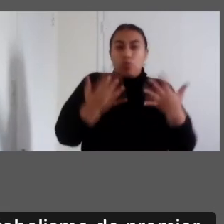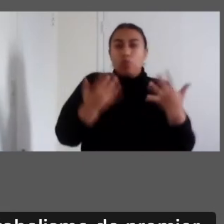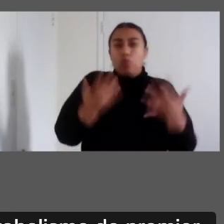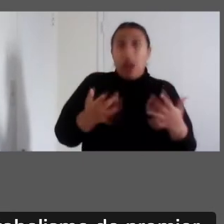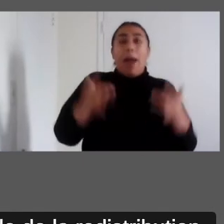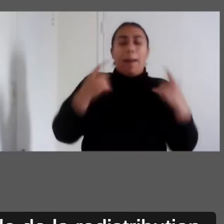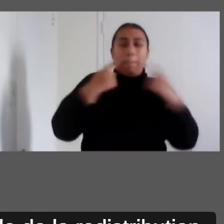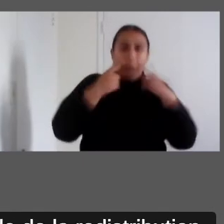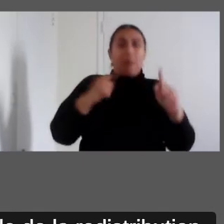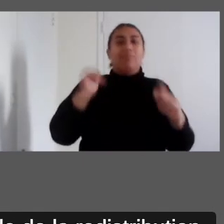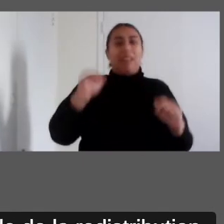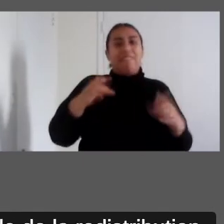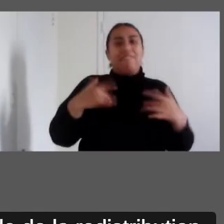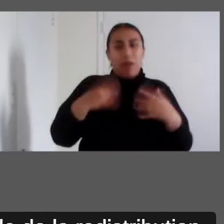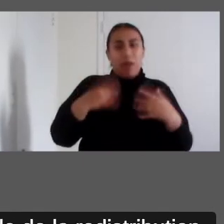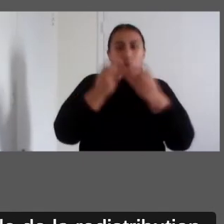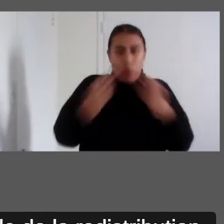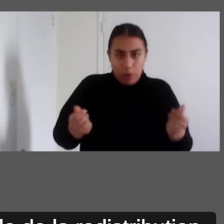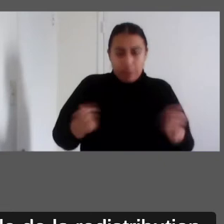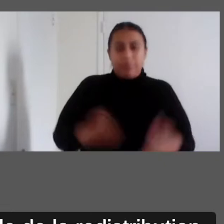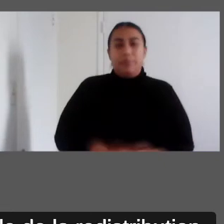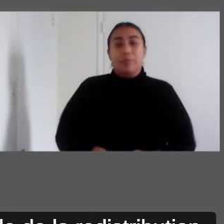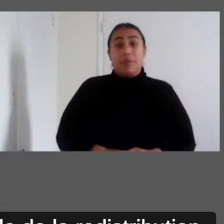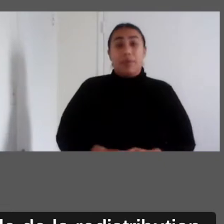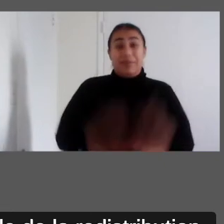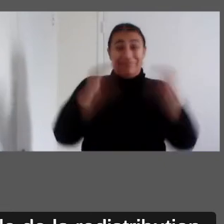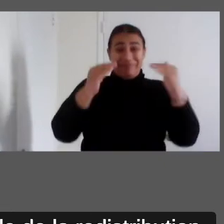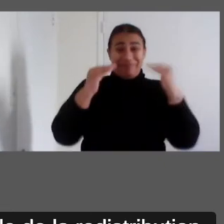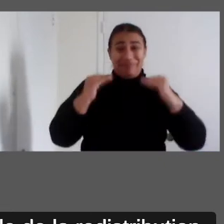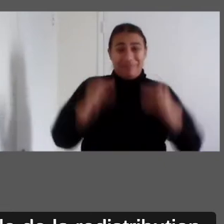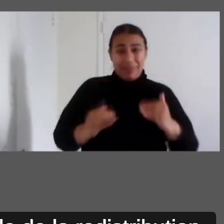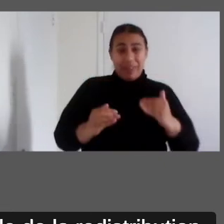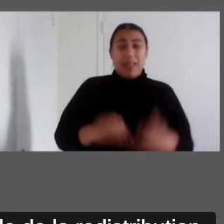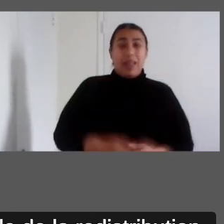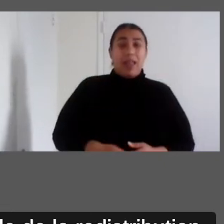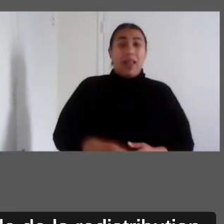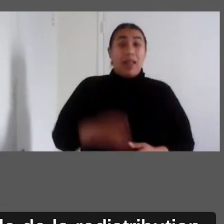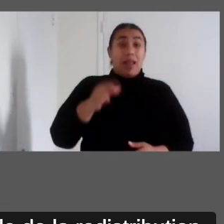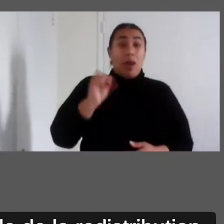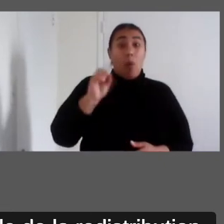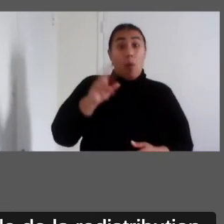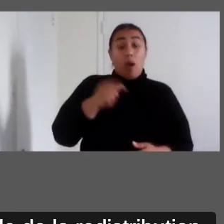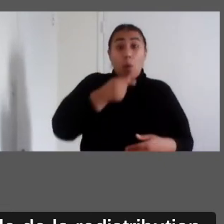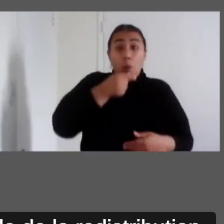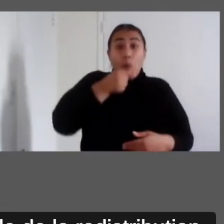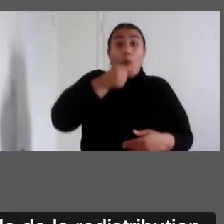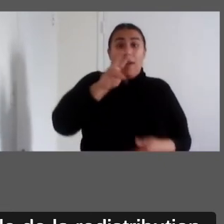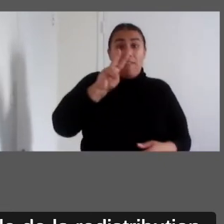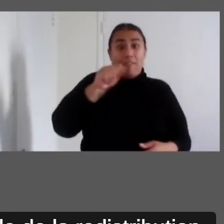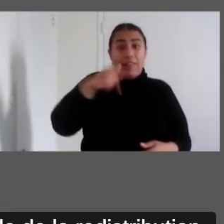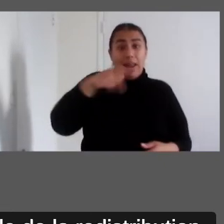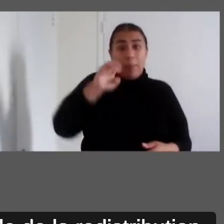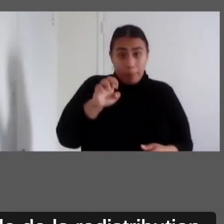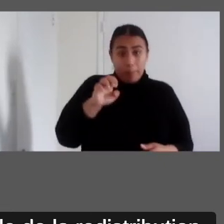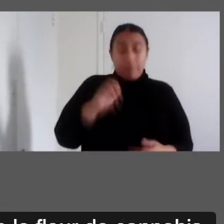it's going to go down into your stomach. The liver is the organ that's responsible to redistribute all fats. That process takes about 1.5 hours to 2 hours to kick